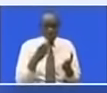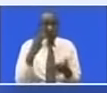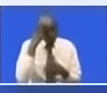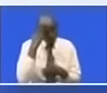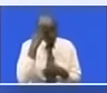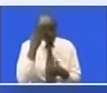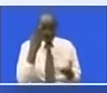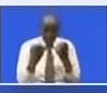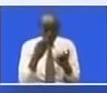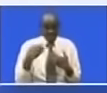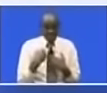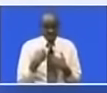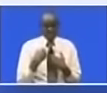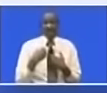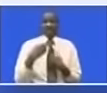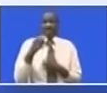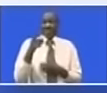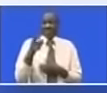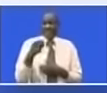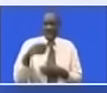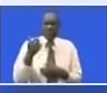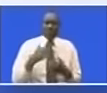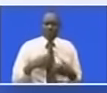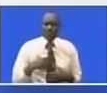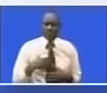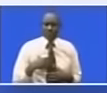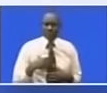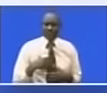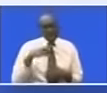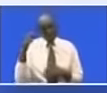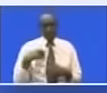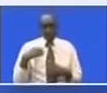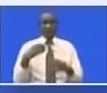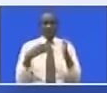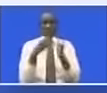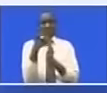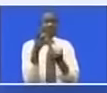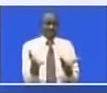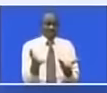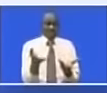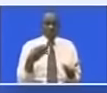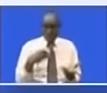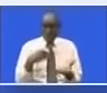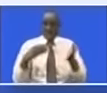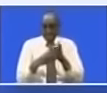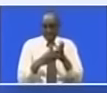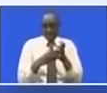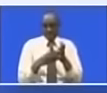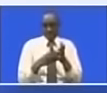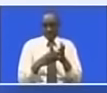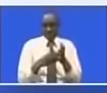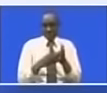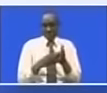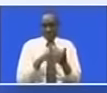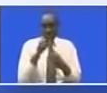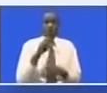for example, Magufuli has not had some allegations against him. If they're there, they're not so prominent as the one for the